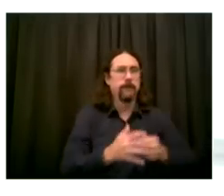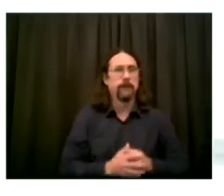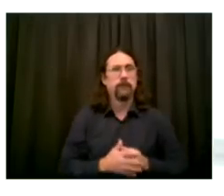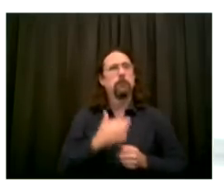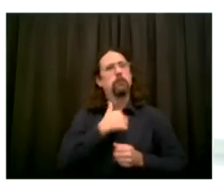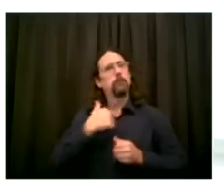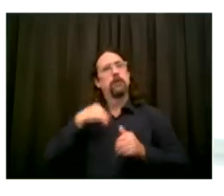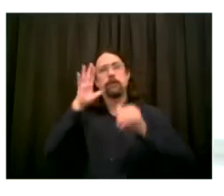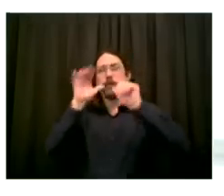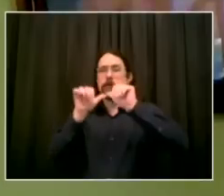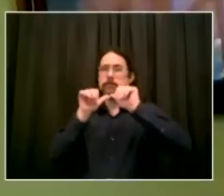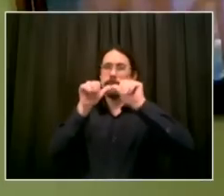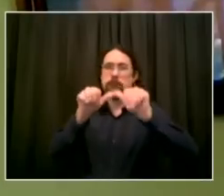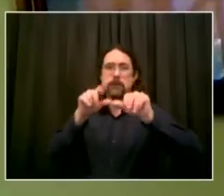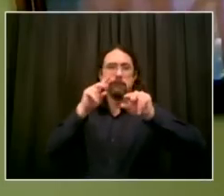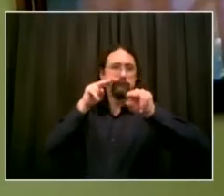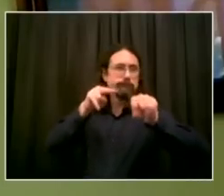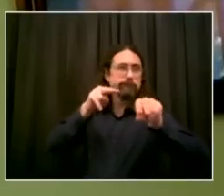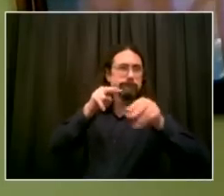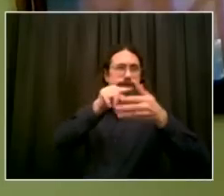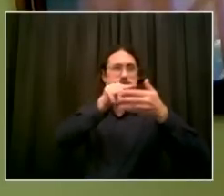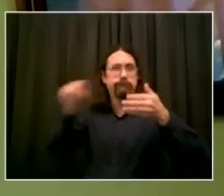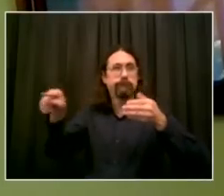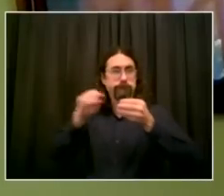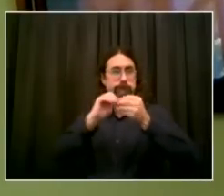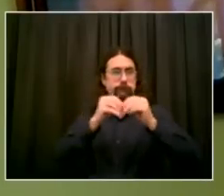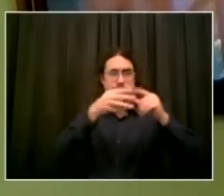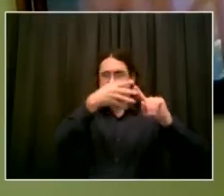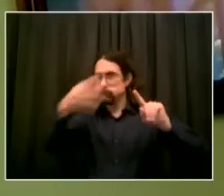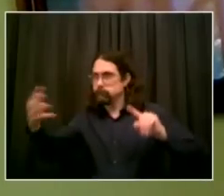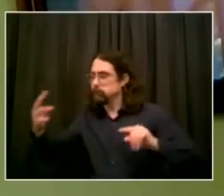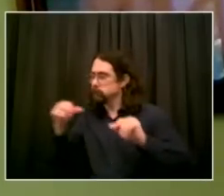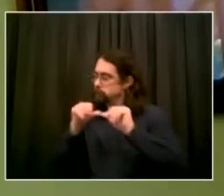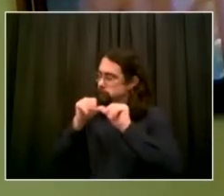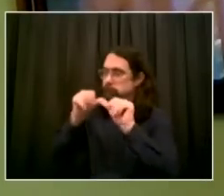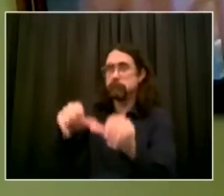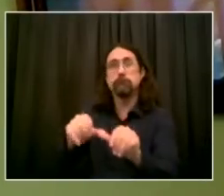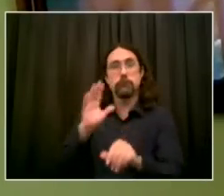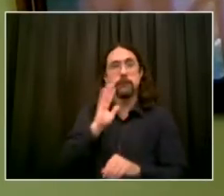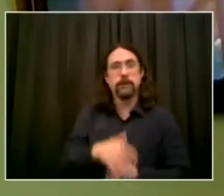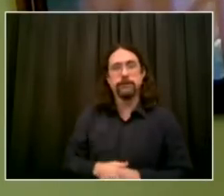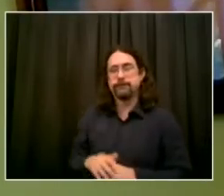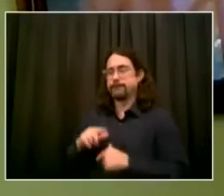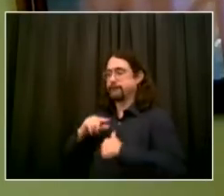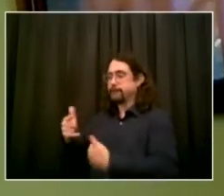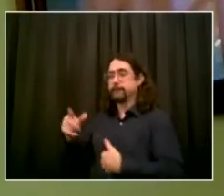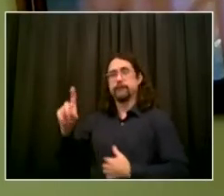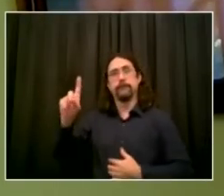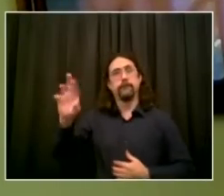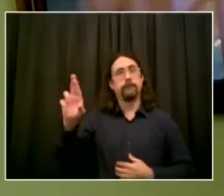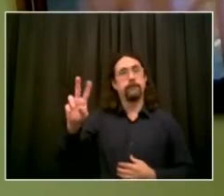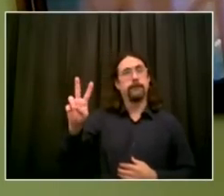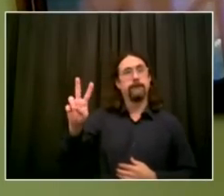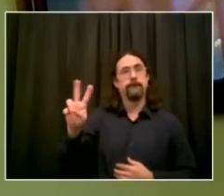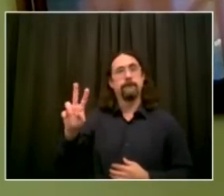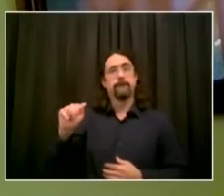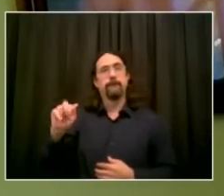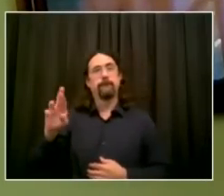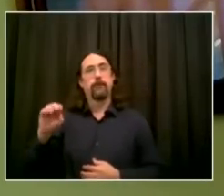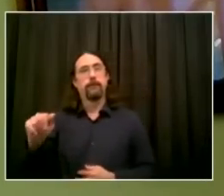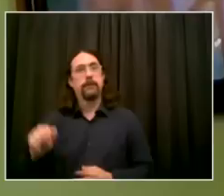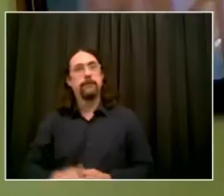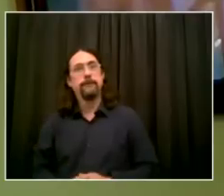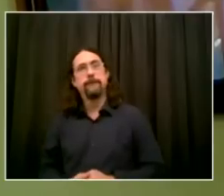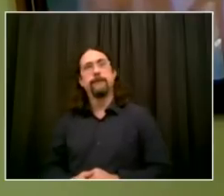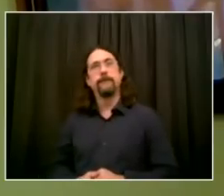Yeah, I would just briefly note that, the reason we originally settled on these milestones and these thresholds was because we wanted